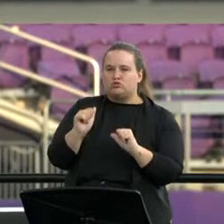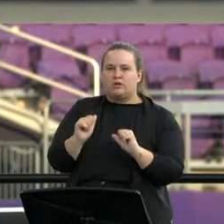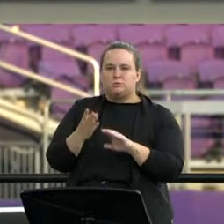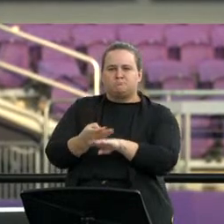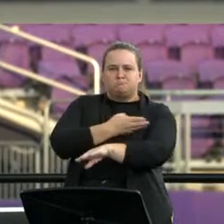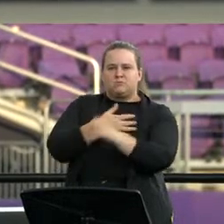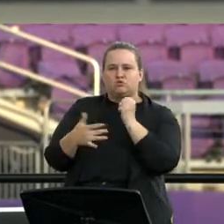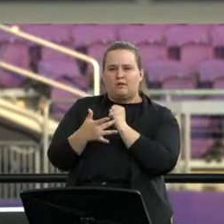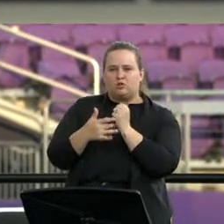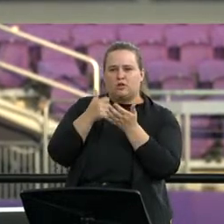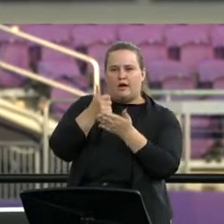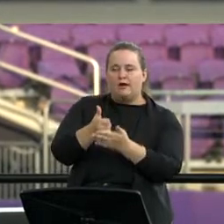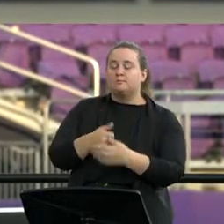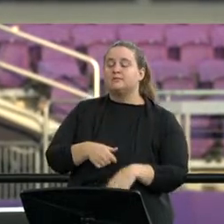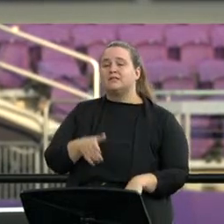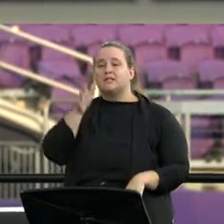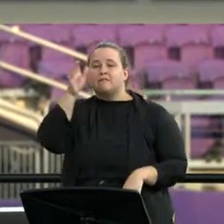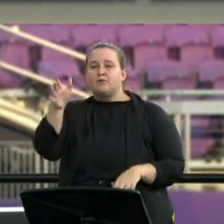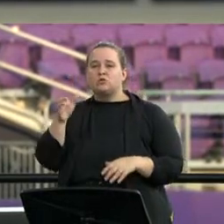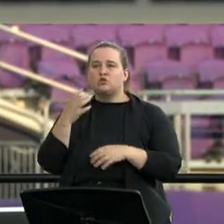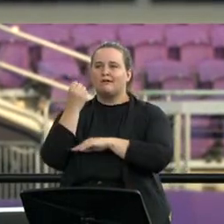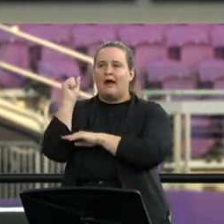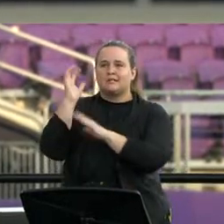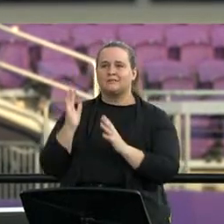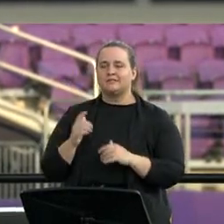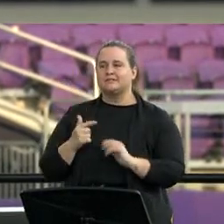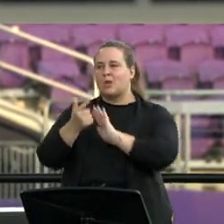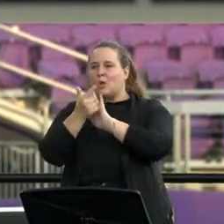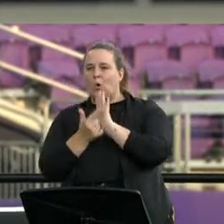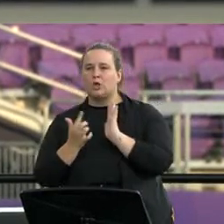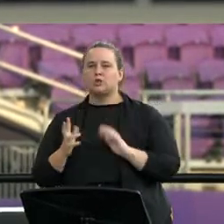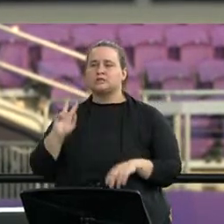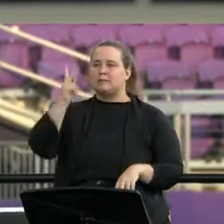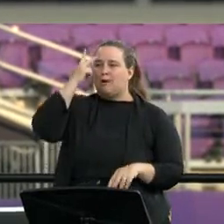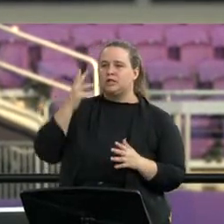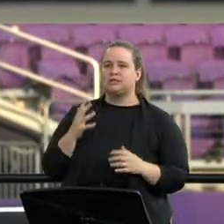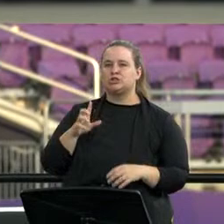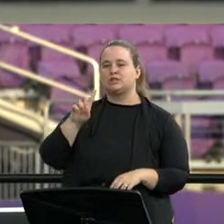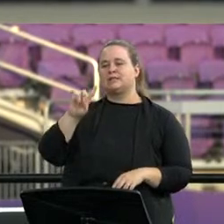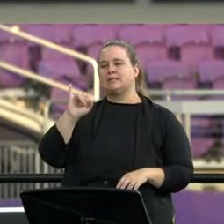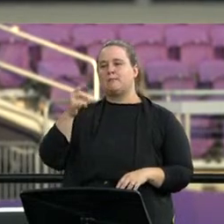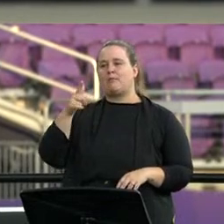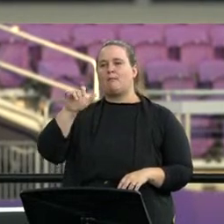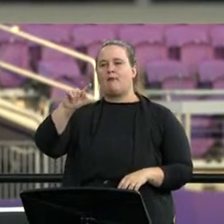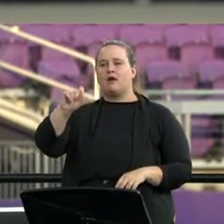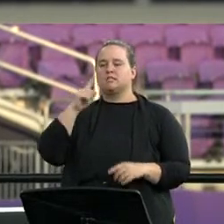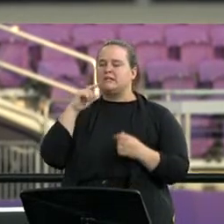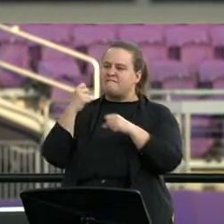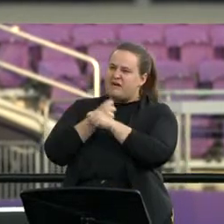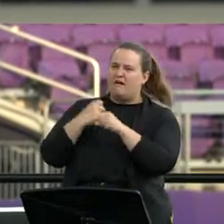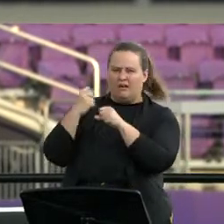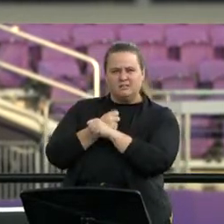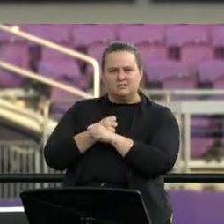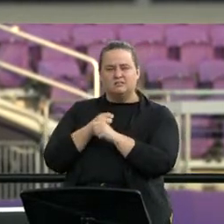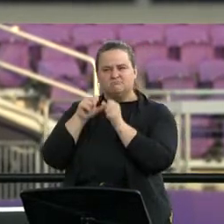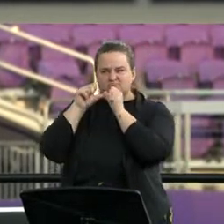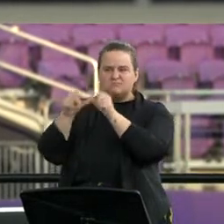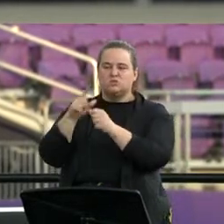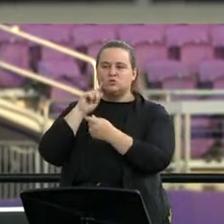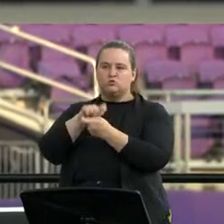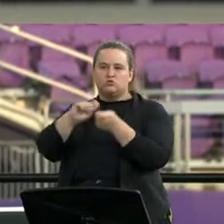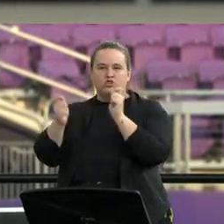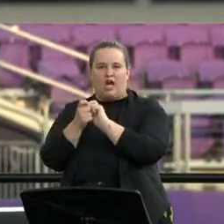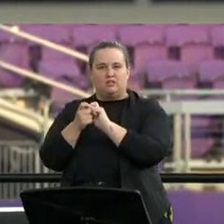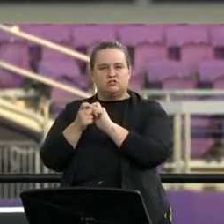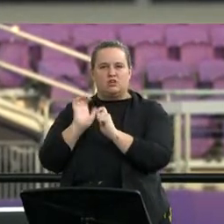world. To the future activists, lawyers, politicians, and diplomats, unabashedly fight to change our society for